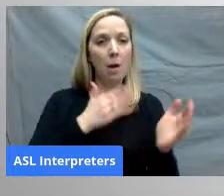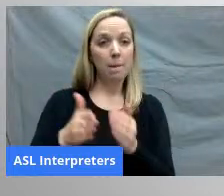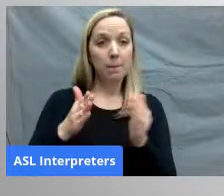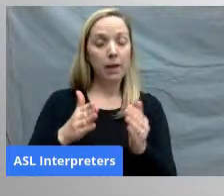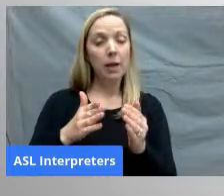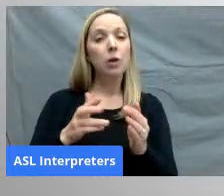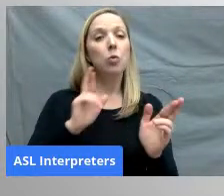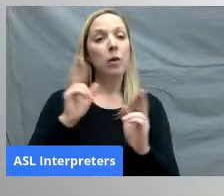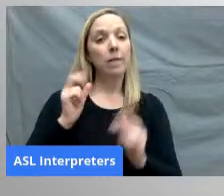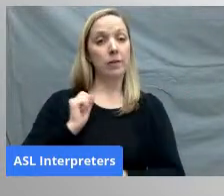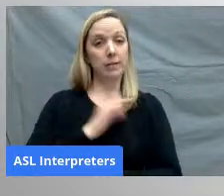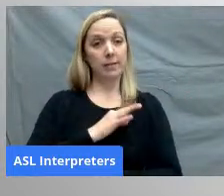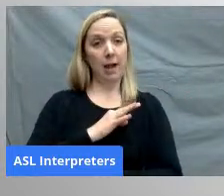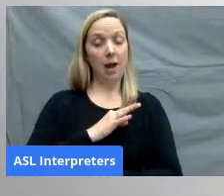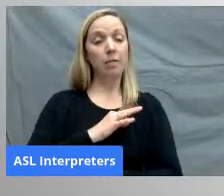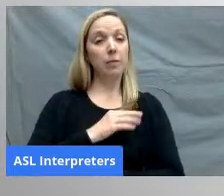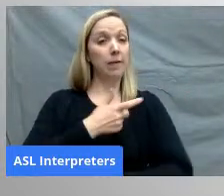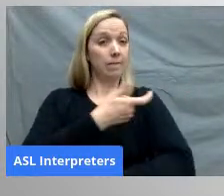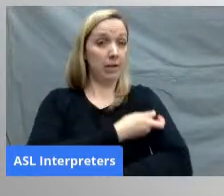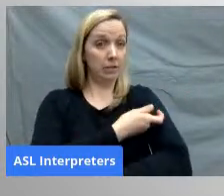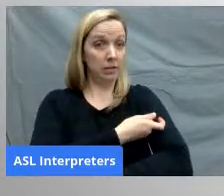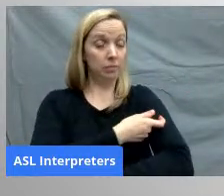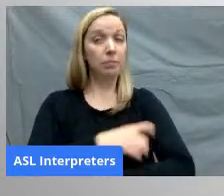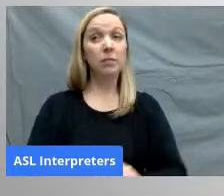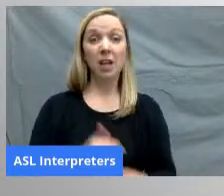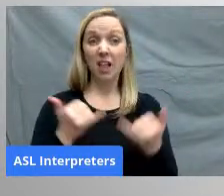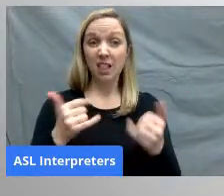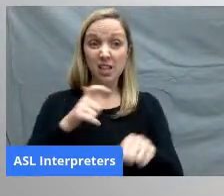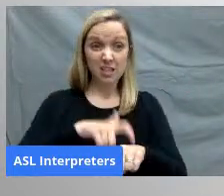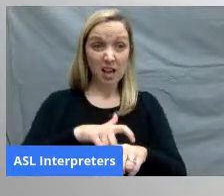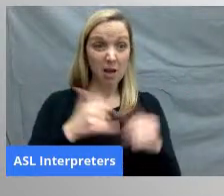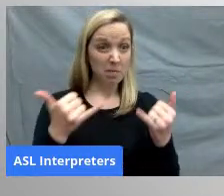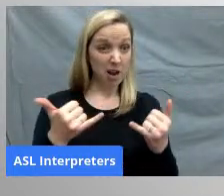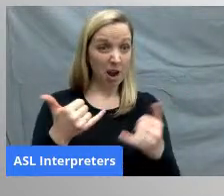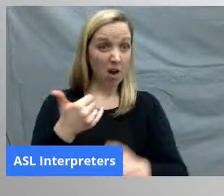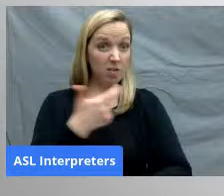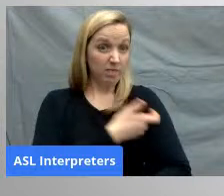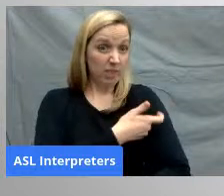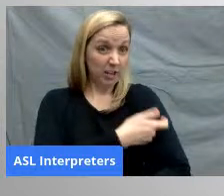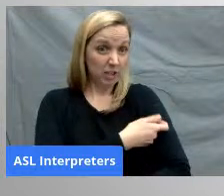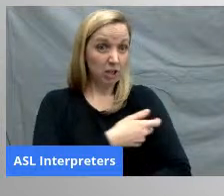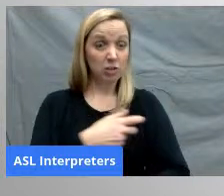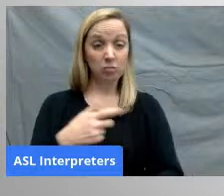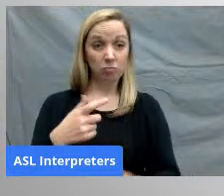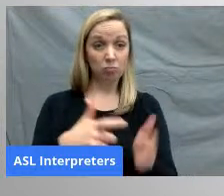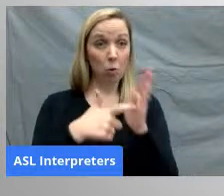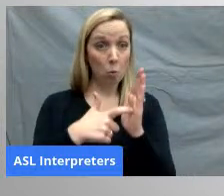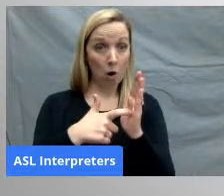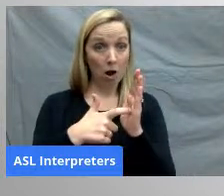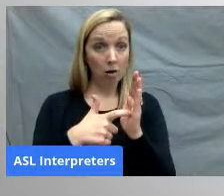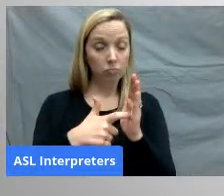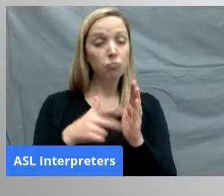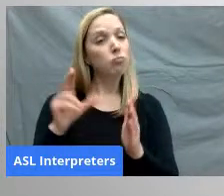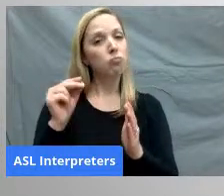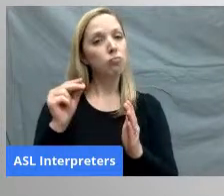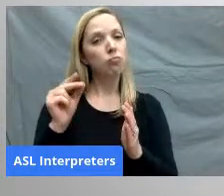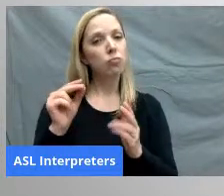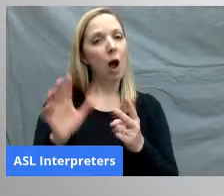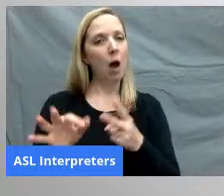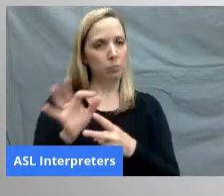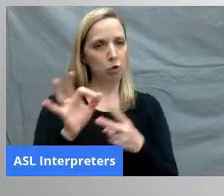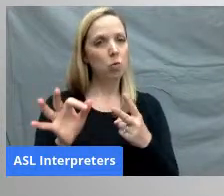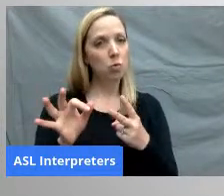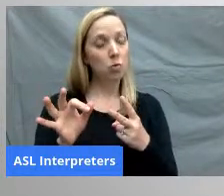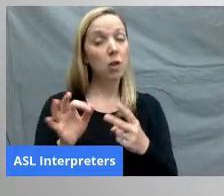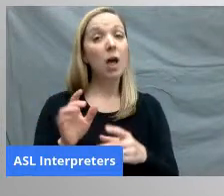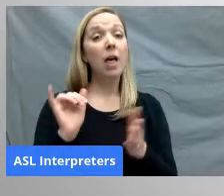effort. At this time, vaccinations are not required by staff in the state of Georgia, but they are optional, and it is a service